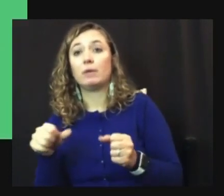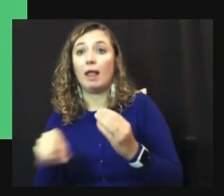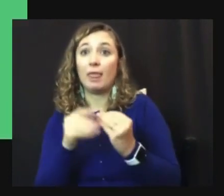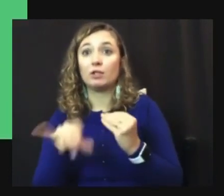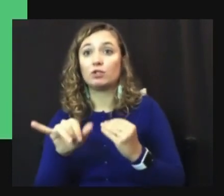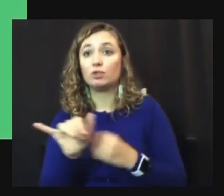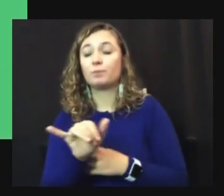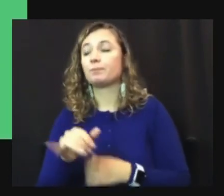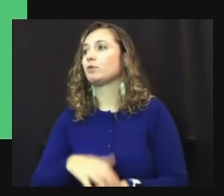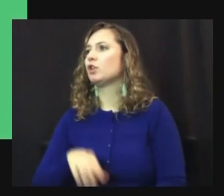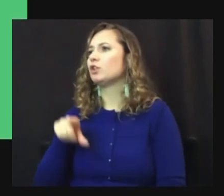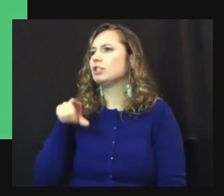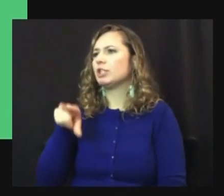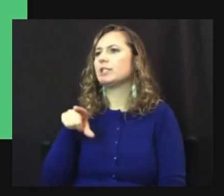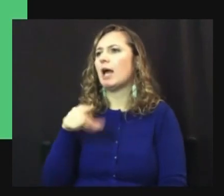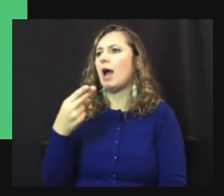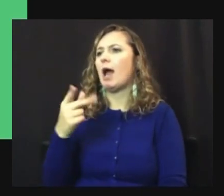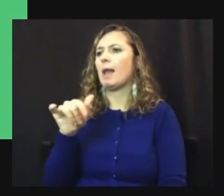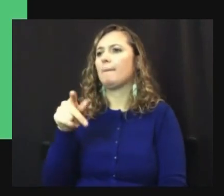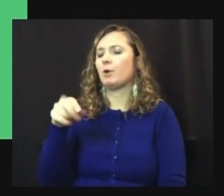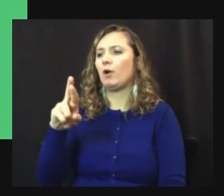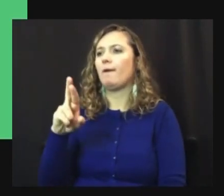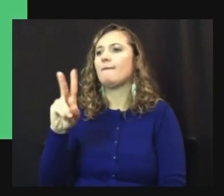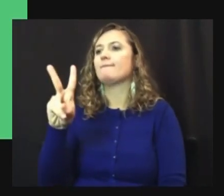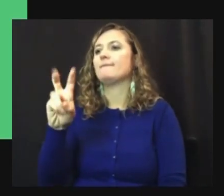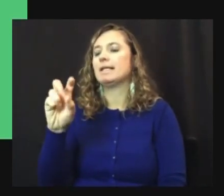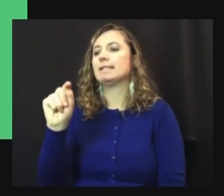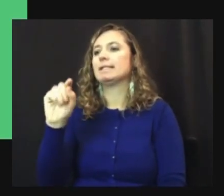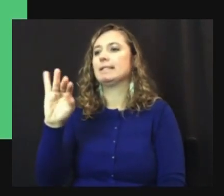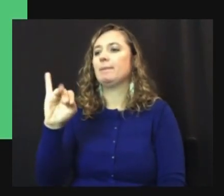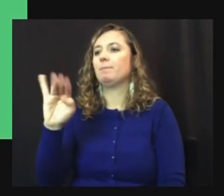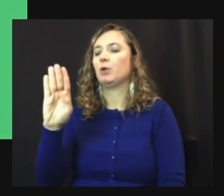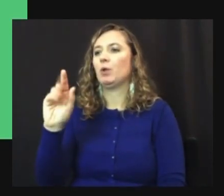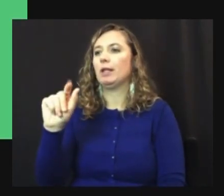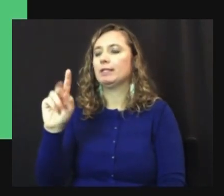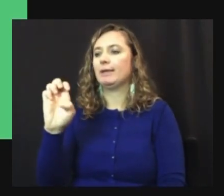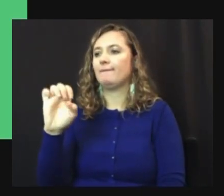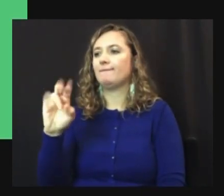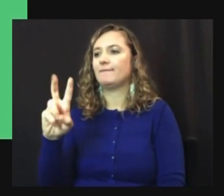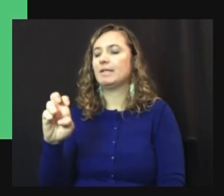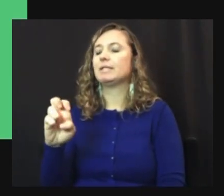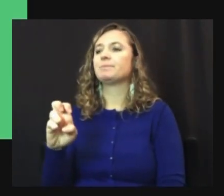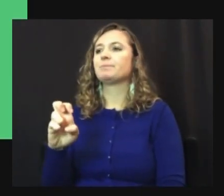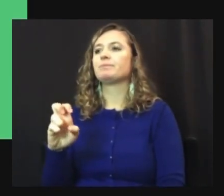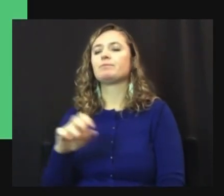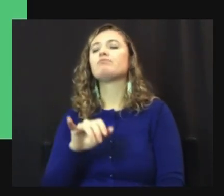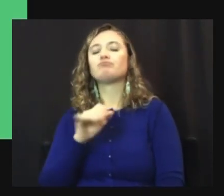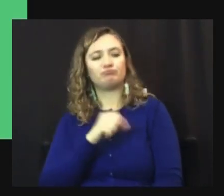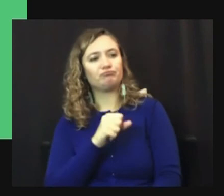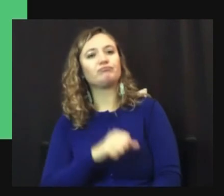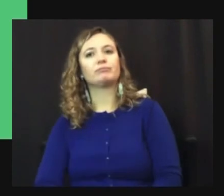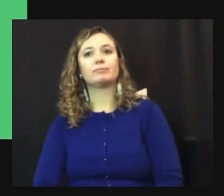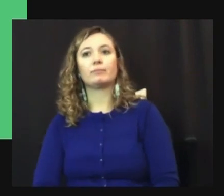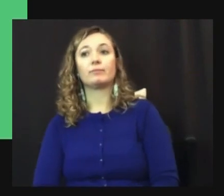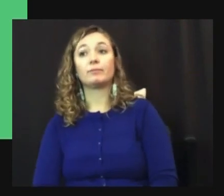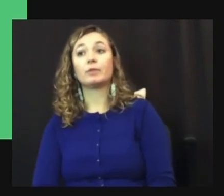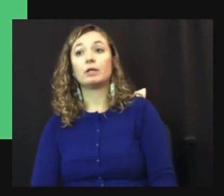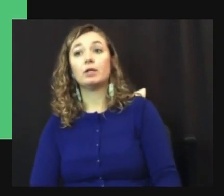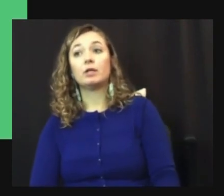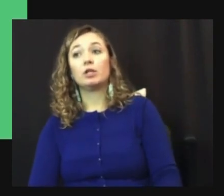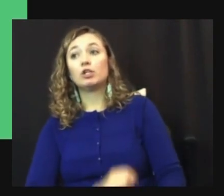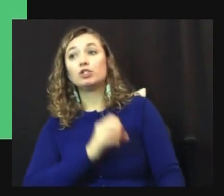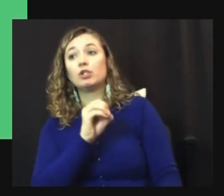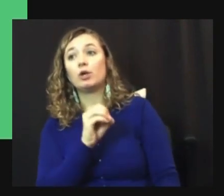Yes. This is our contact information. Neuroclastic on every social media. It's